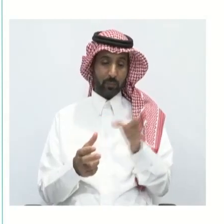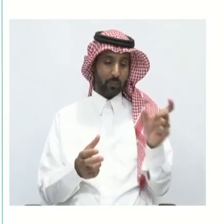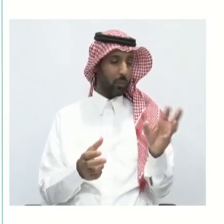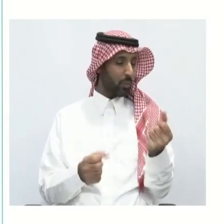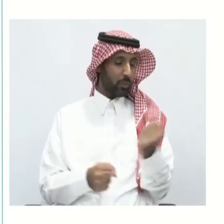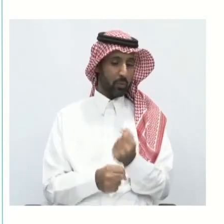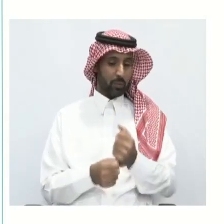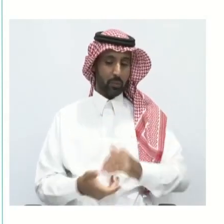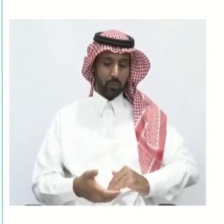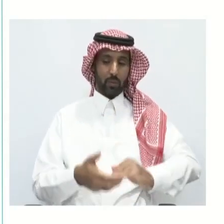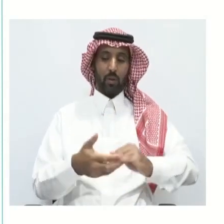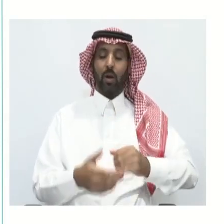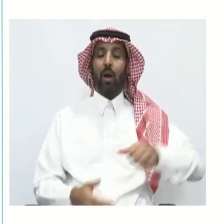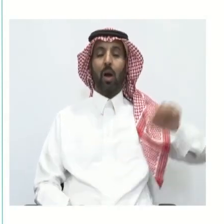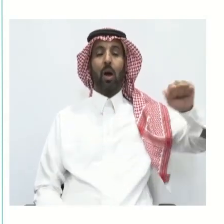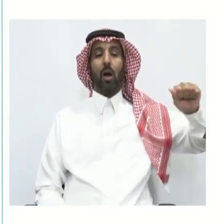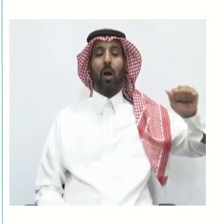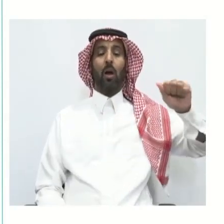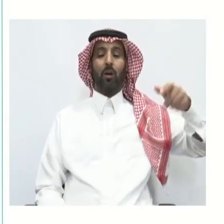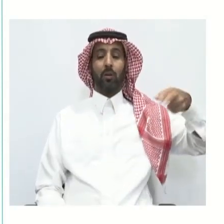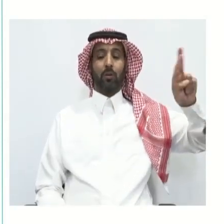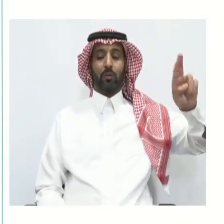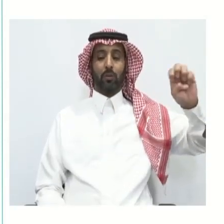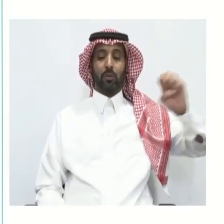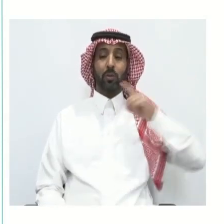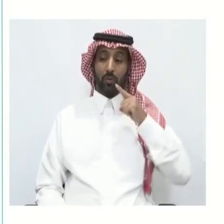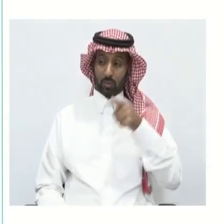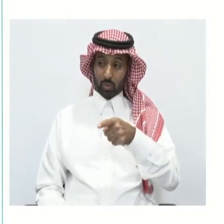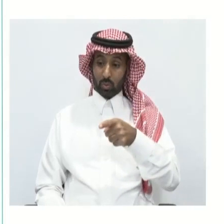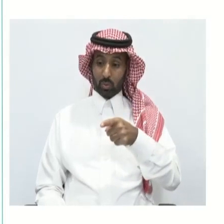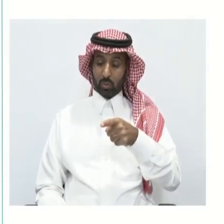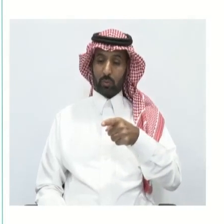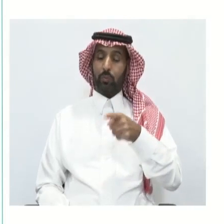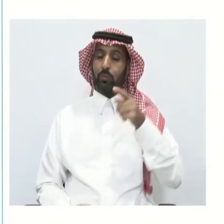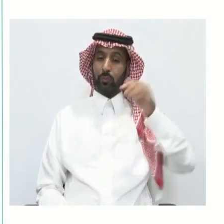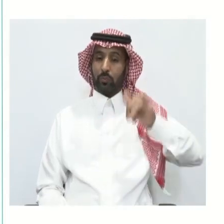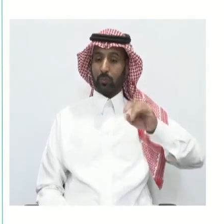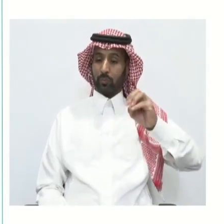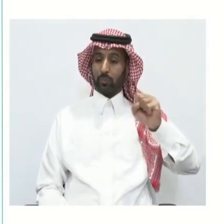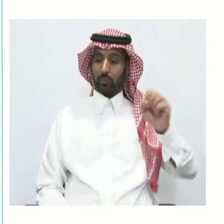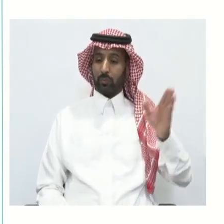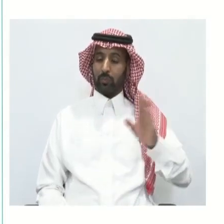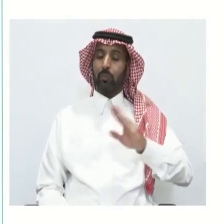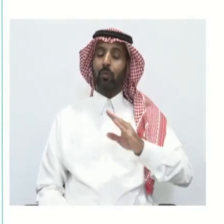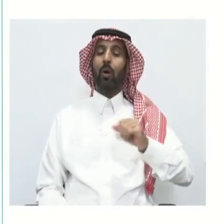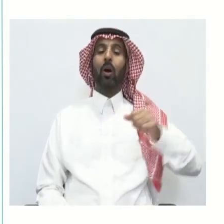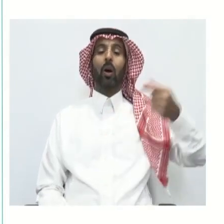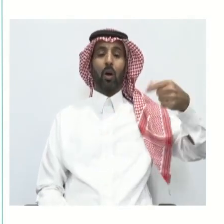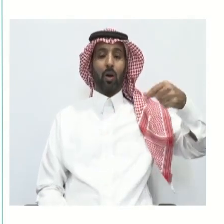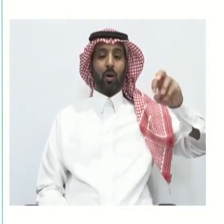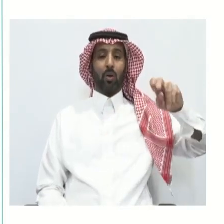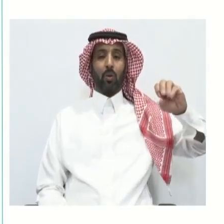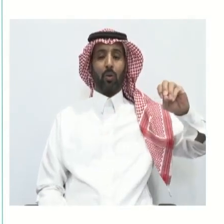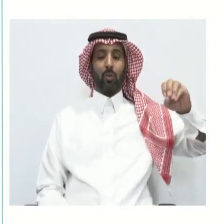to travel to Jordan? Are you going to travel to Jordan? You begin with the auxiliary verb or verb to be here, are. Then you